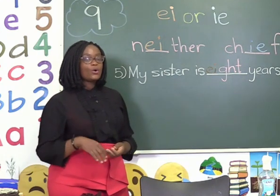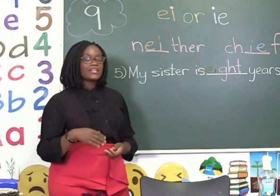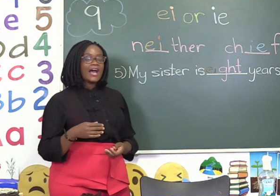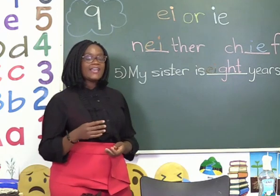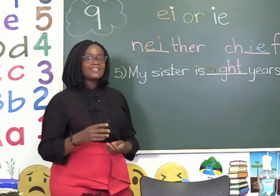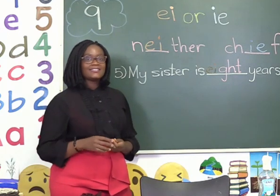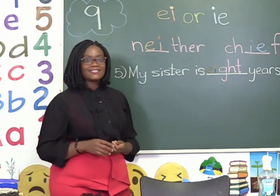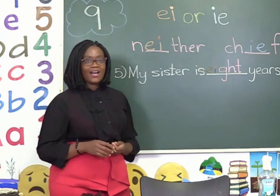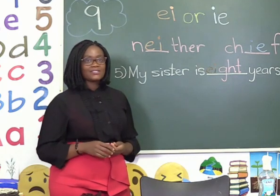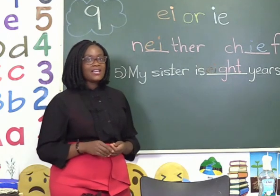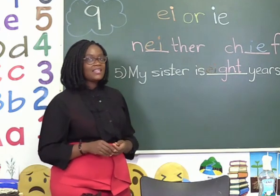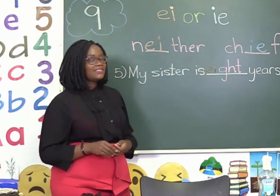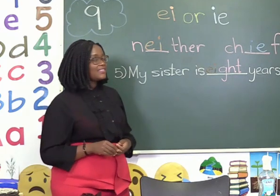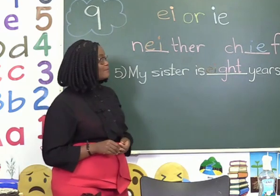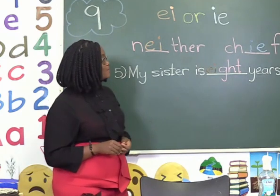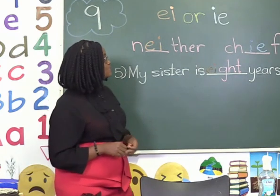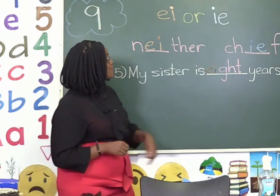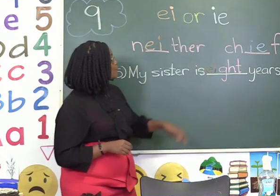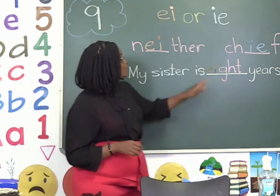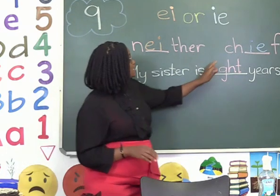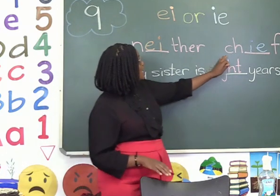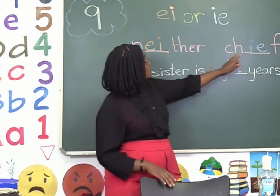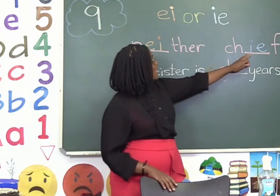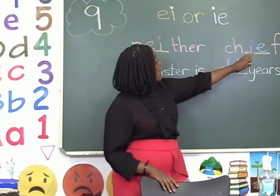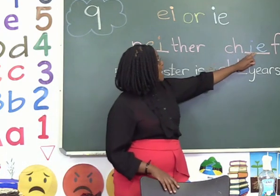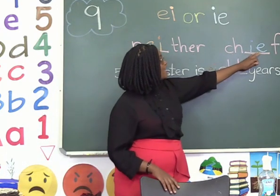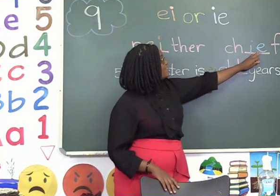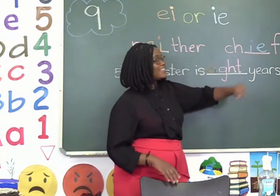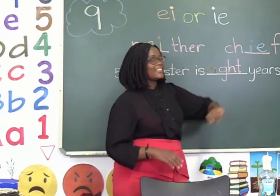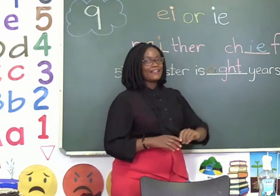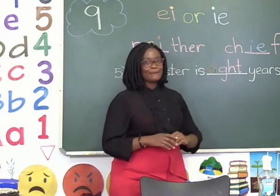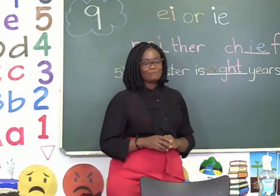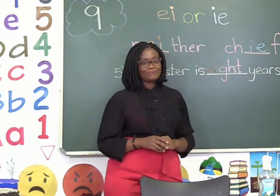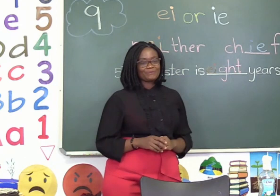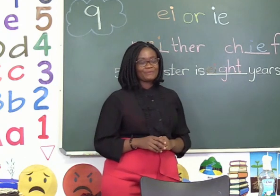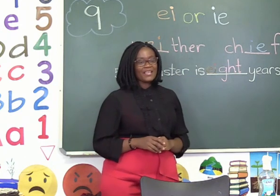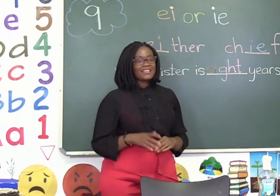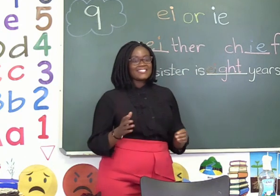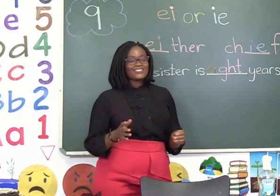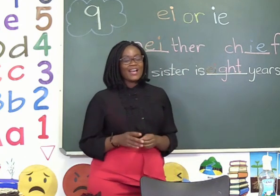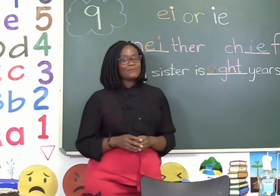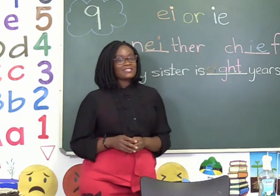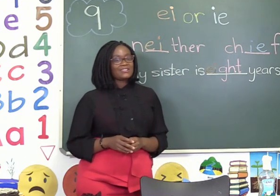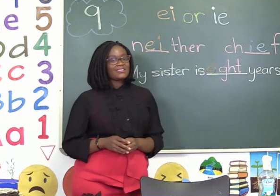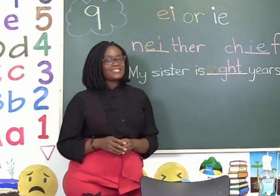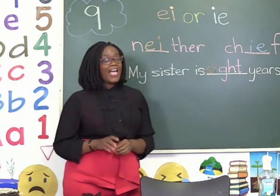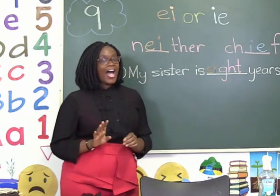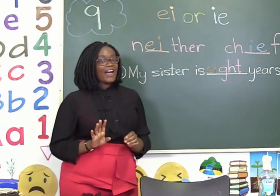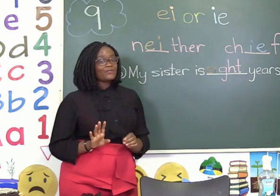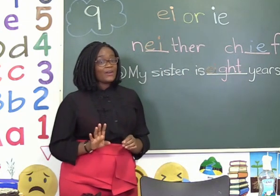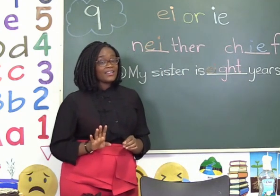higher, or an I sound, then that means we take the IE. Take your time, boys and